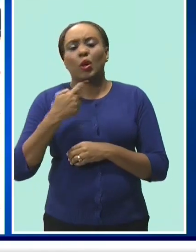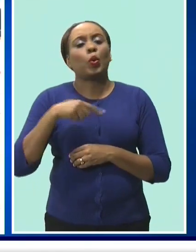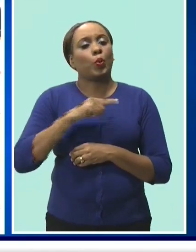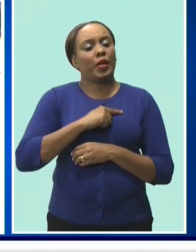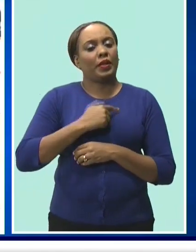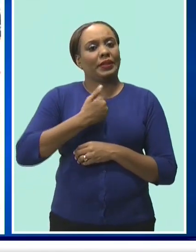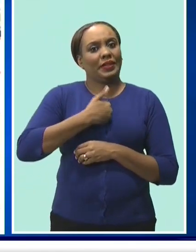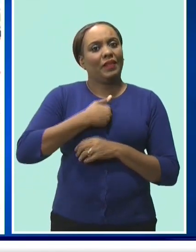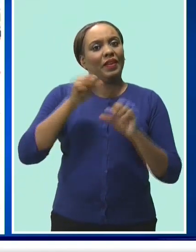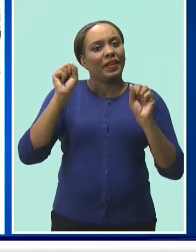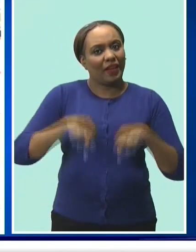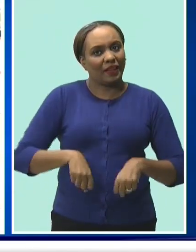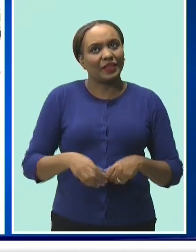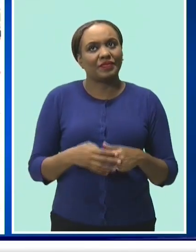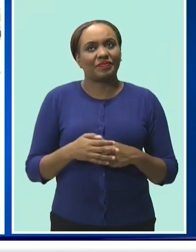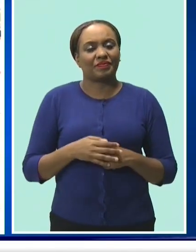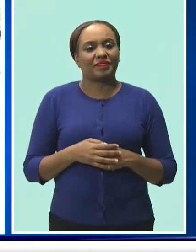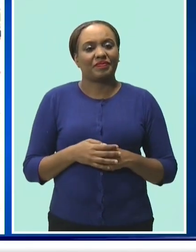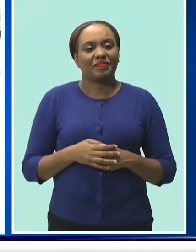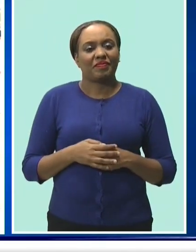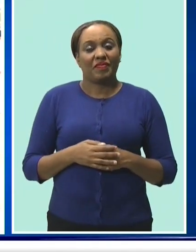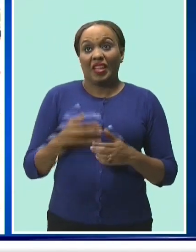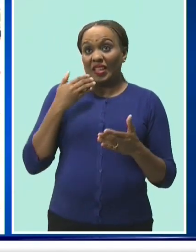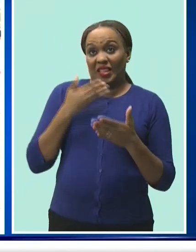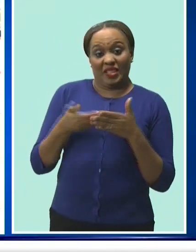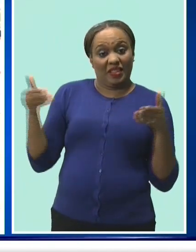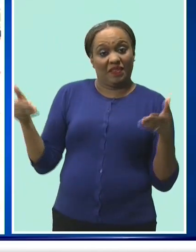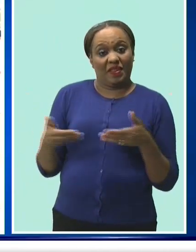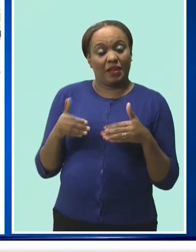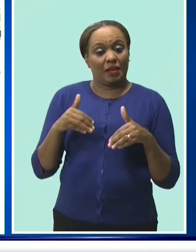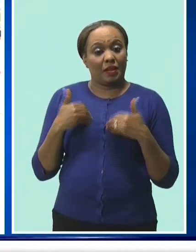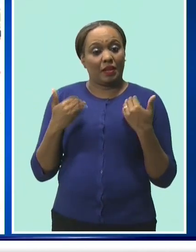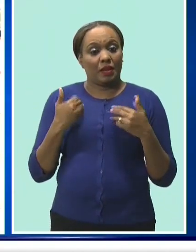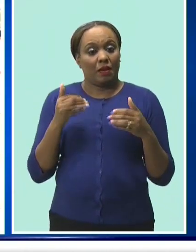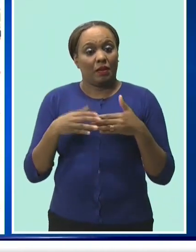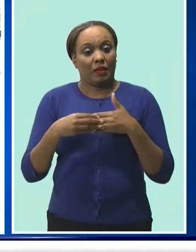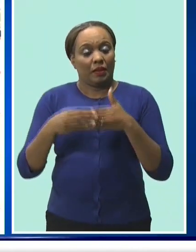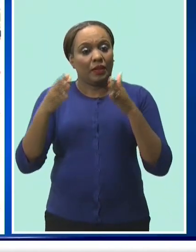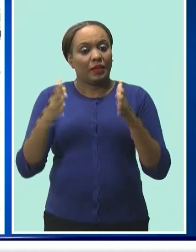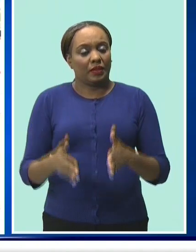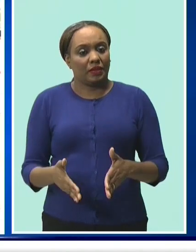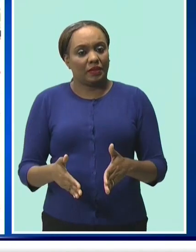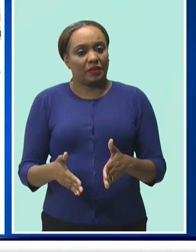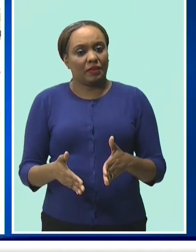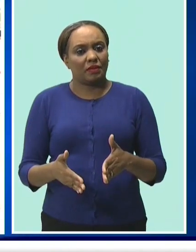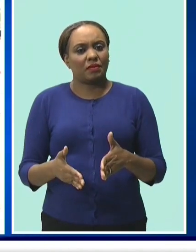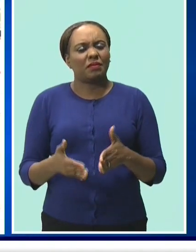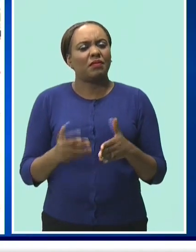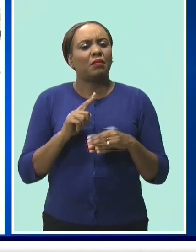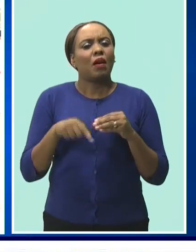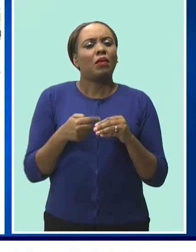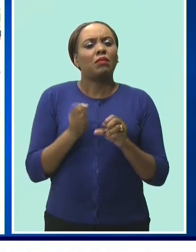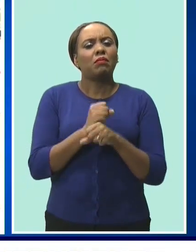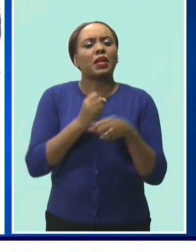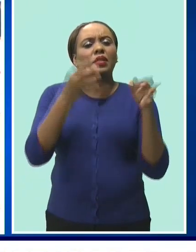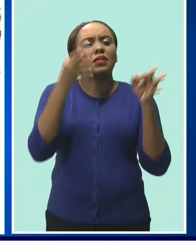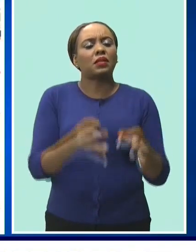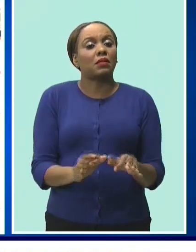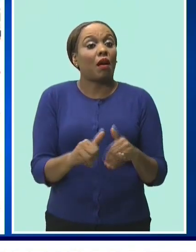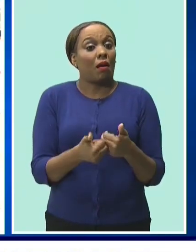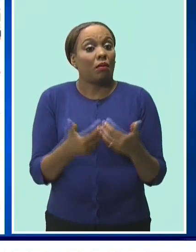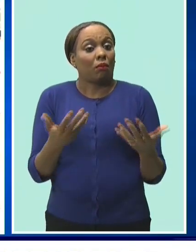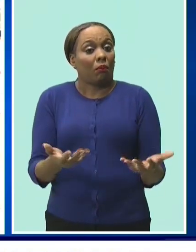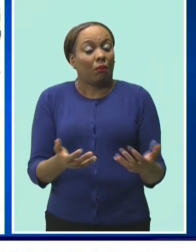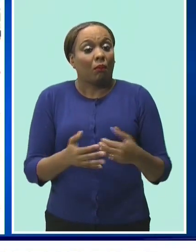to invite the young leaders of Barbados to get some insight into how decisions are made on a regional basis.